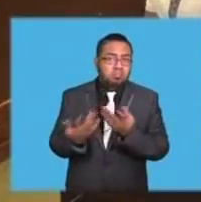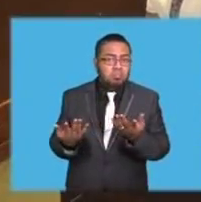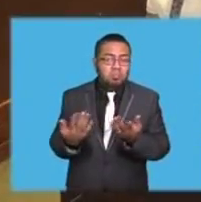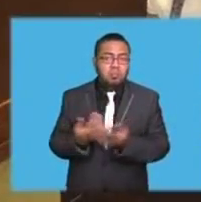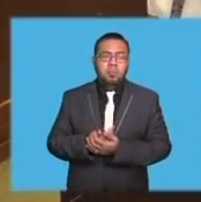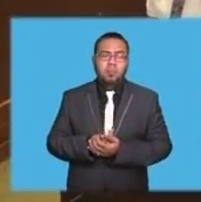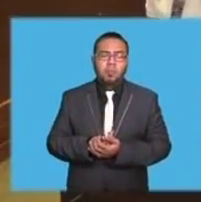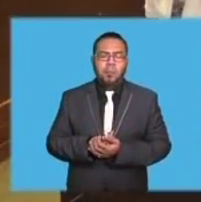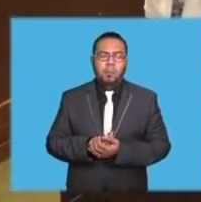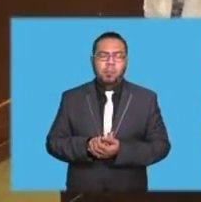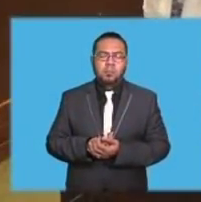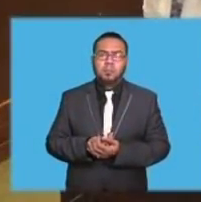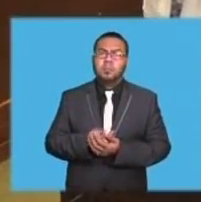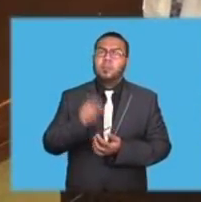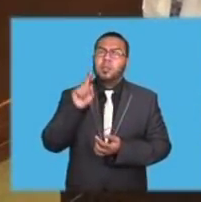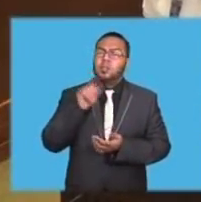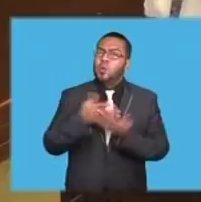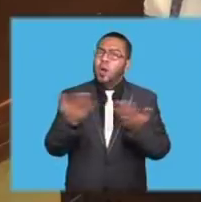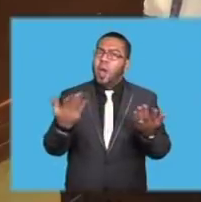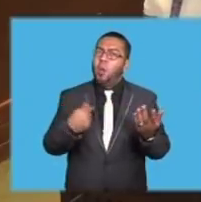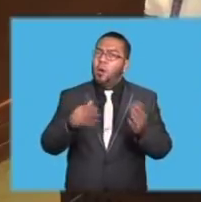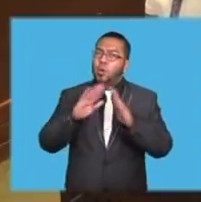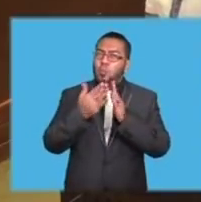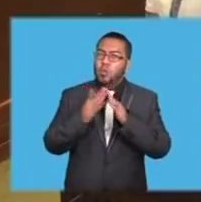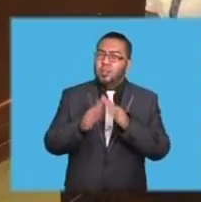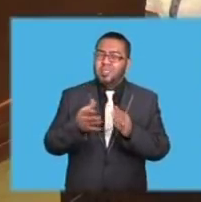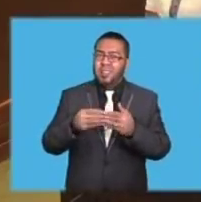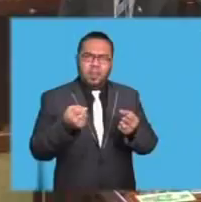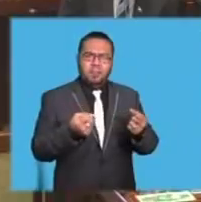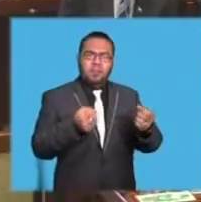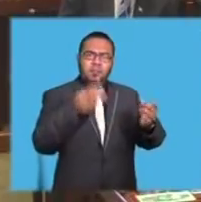enumerator's observed assumption of the respondent's